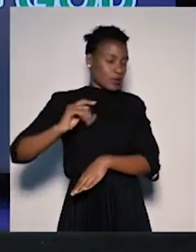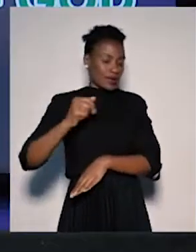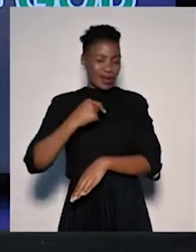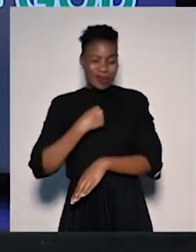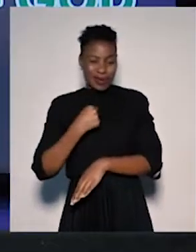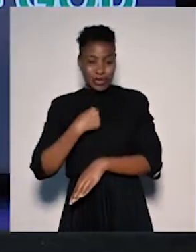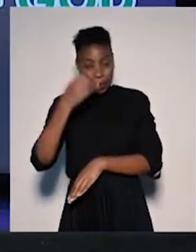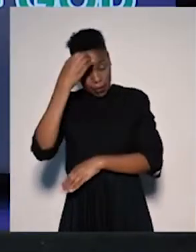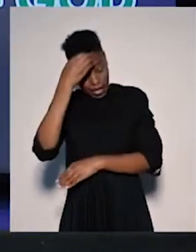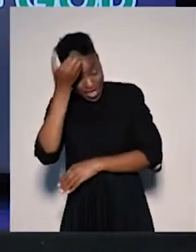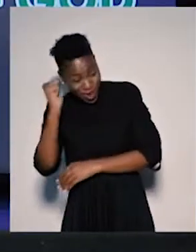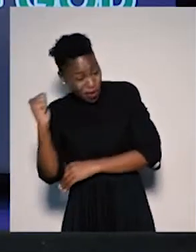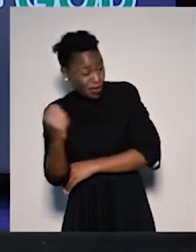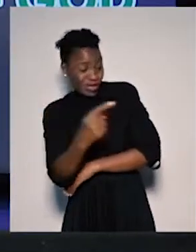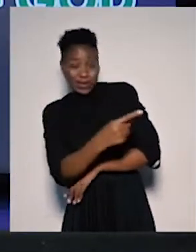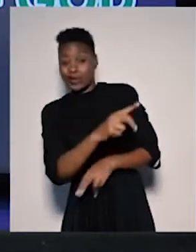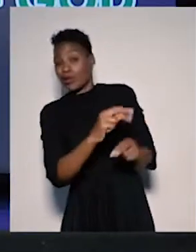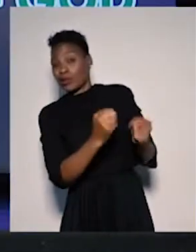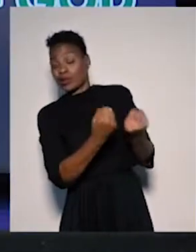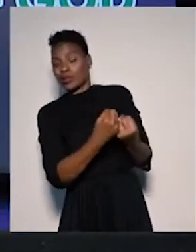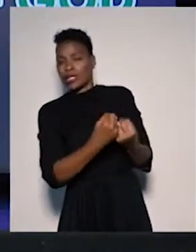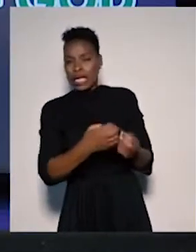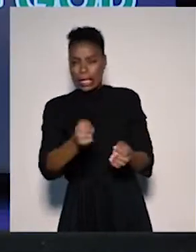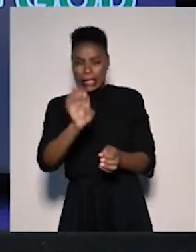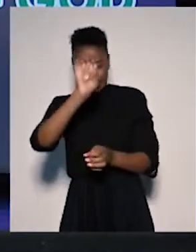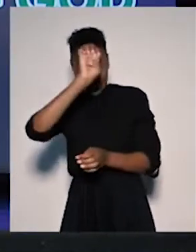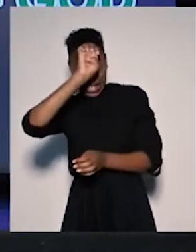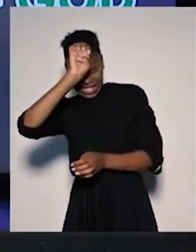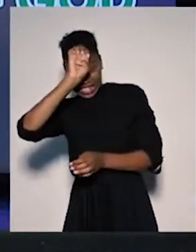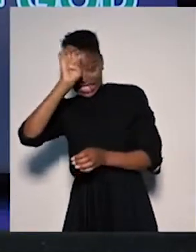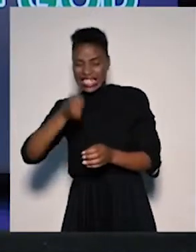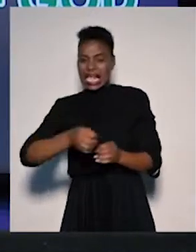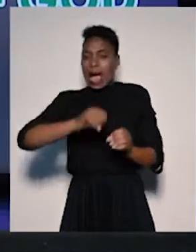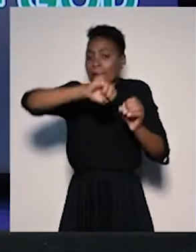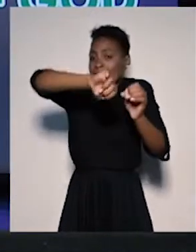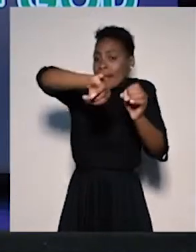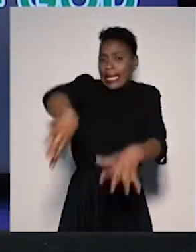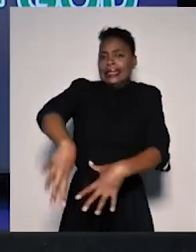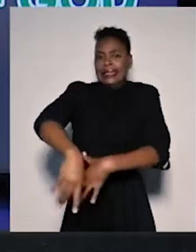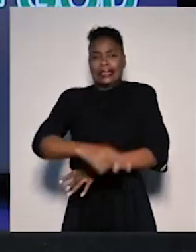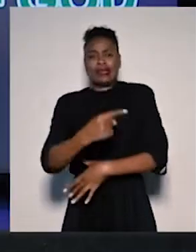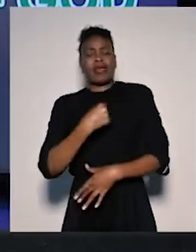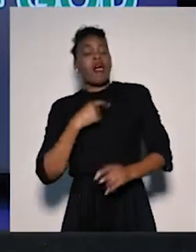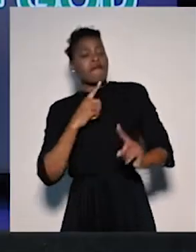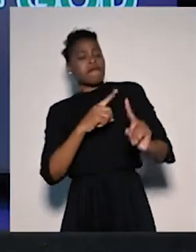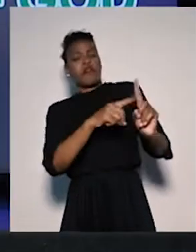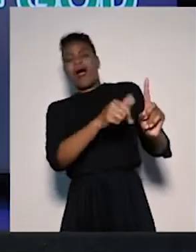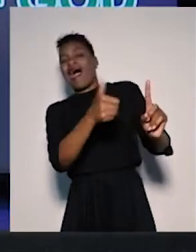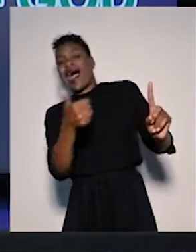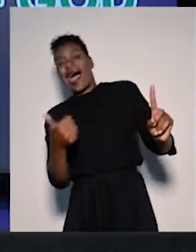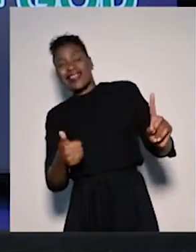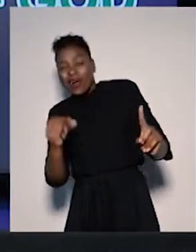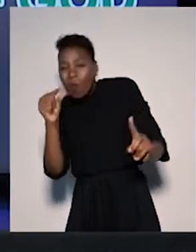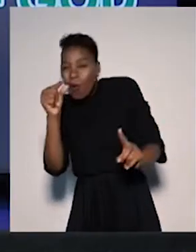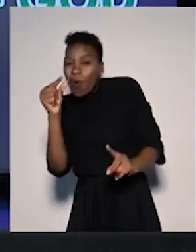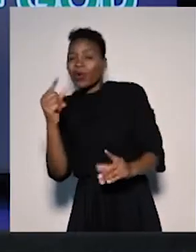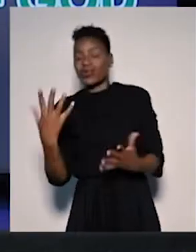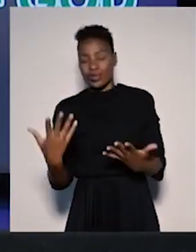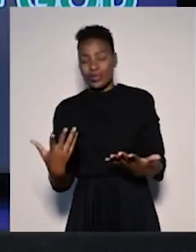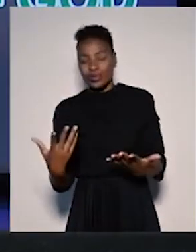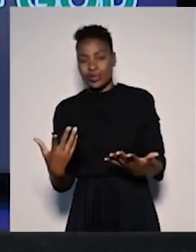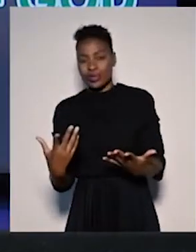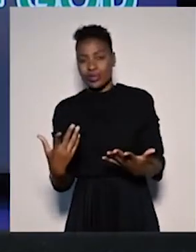longer. Ever since I brought them from Egypt, they've continually abandoned me and followed other gods, and now they're giving you the same